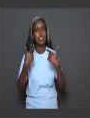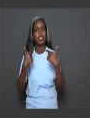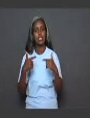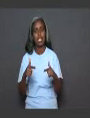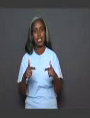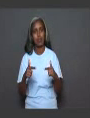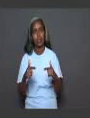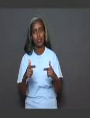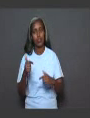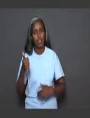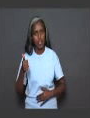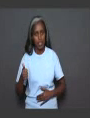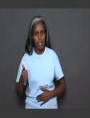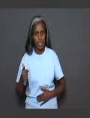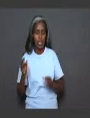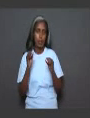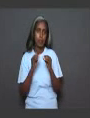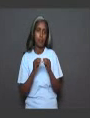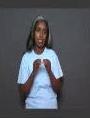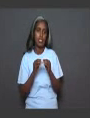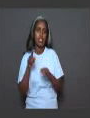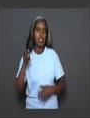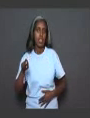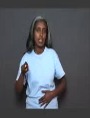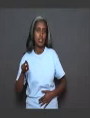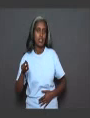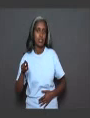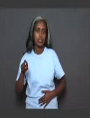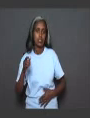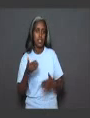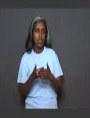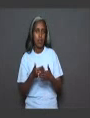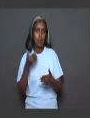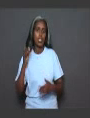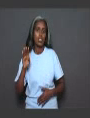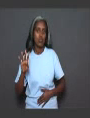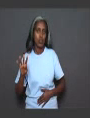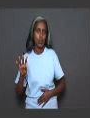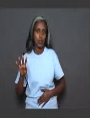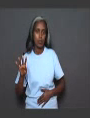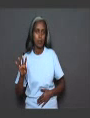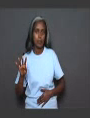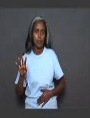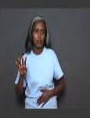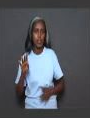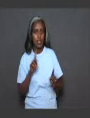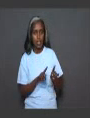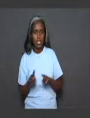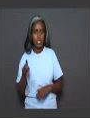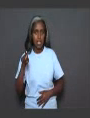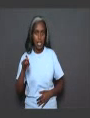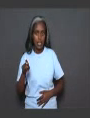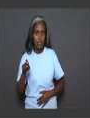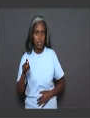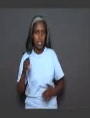limit of a plus x minus 4 as